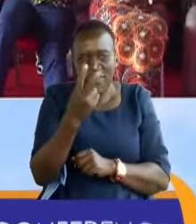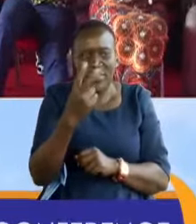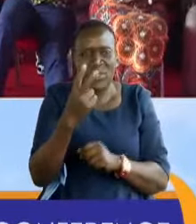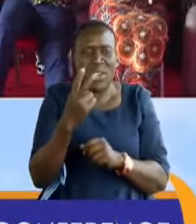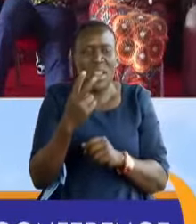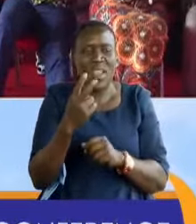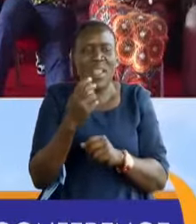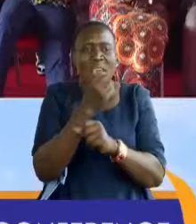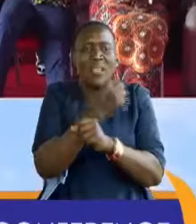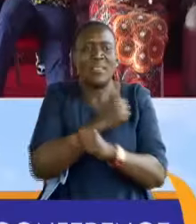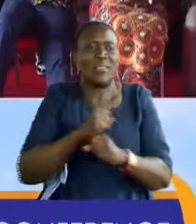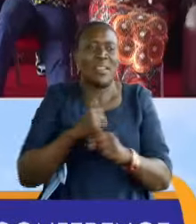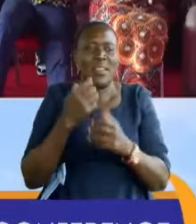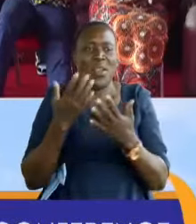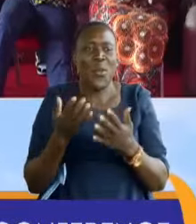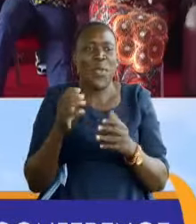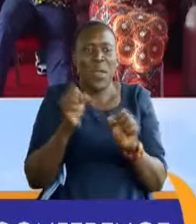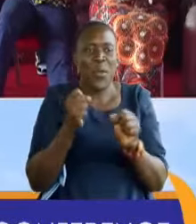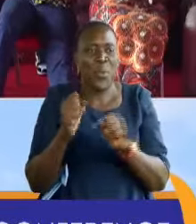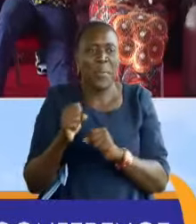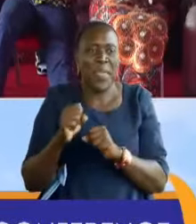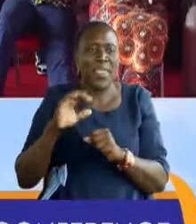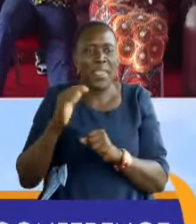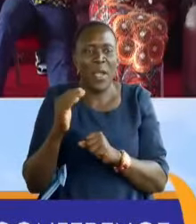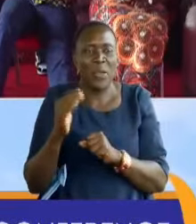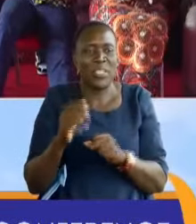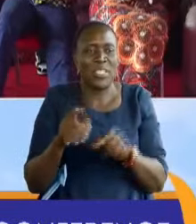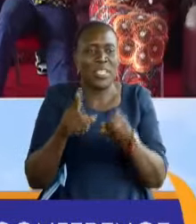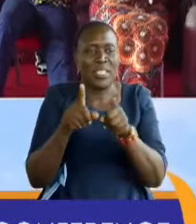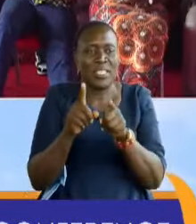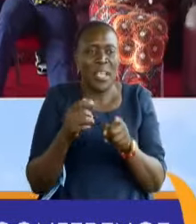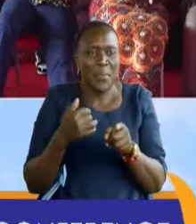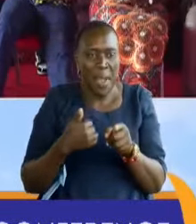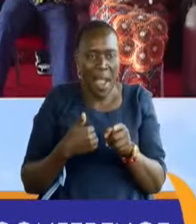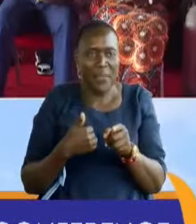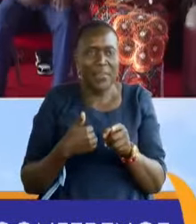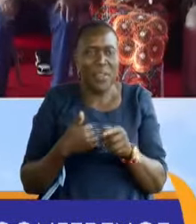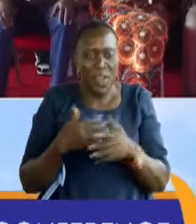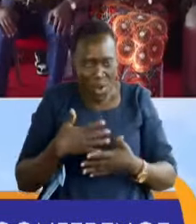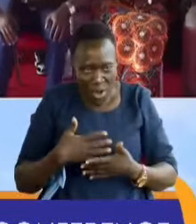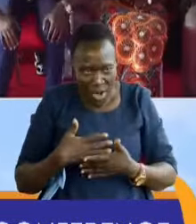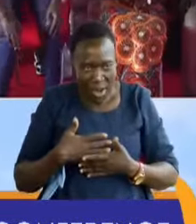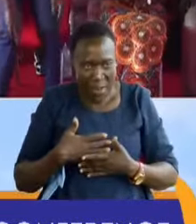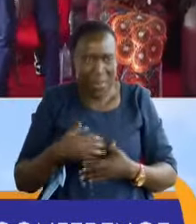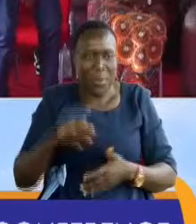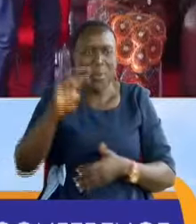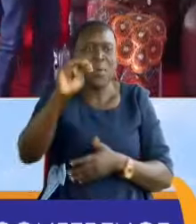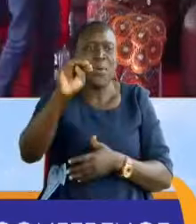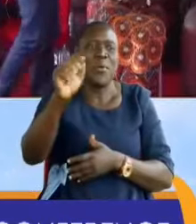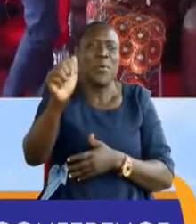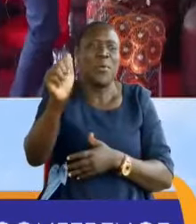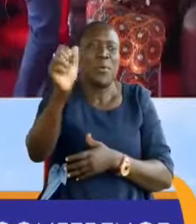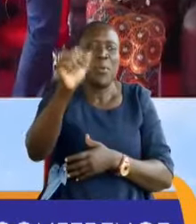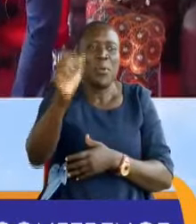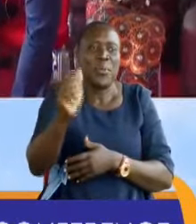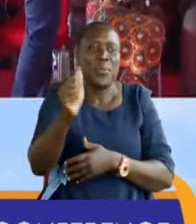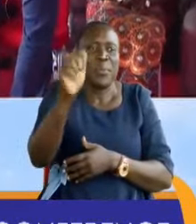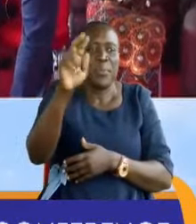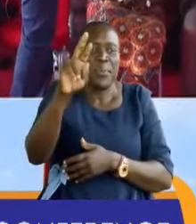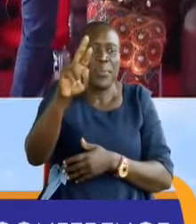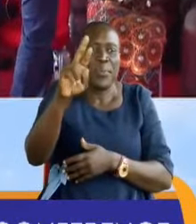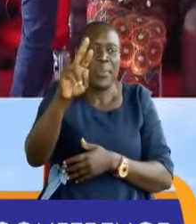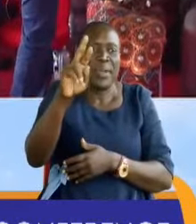County. The Honorable Peter Masara, the Member of Parliament for Suna